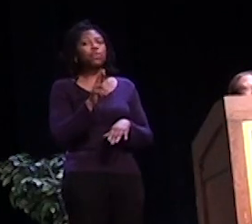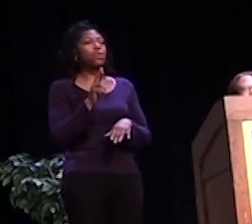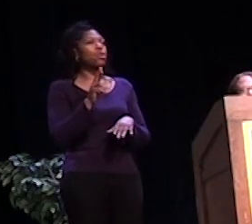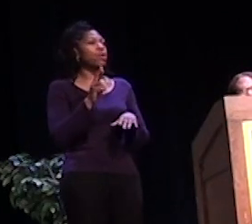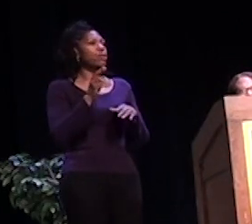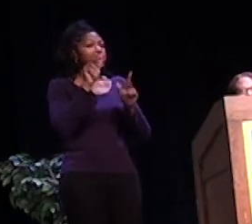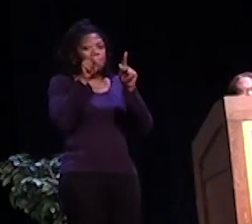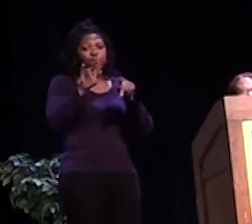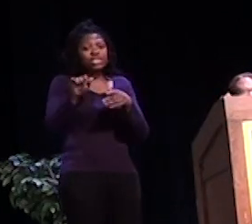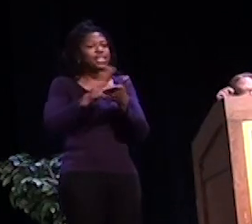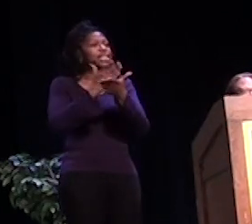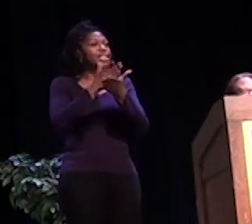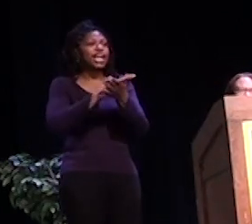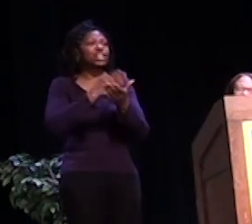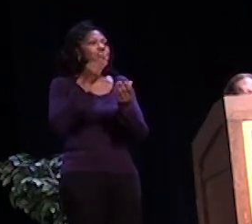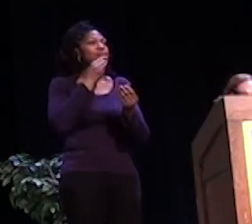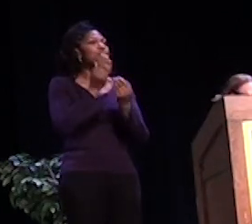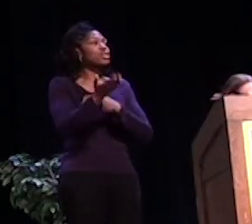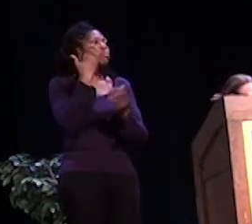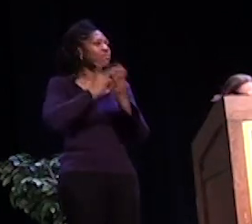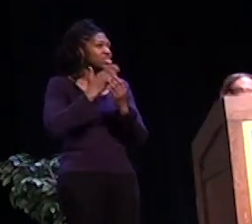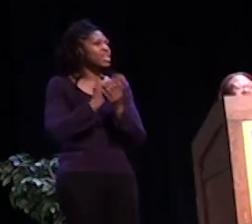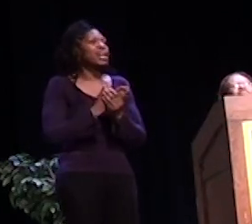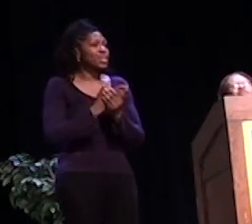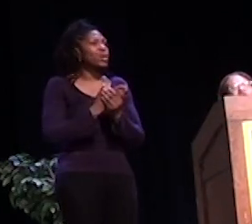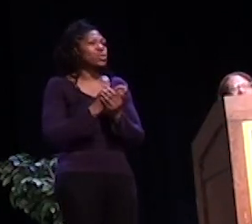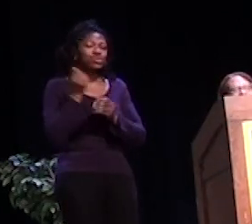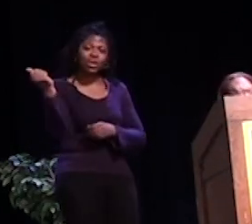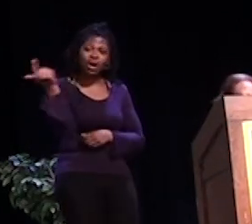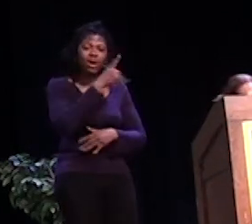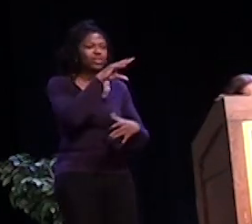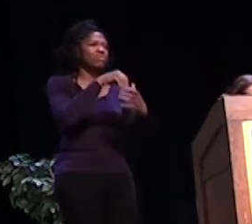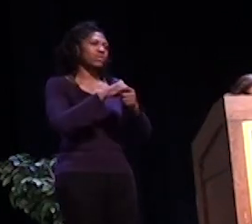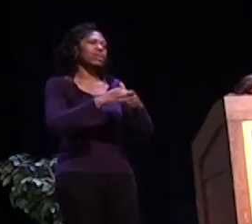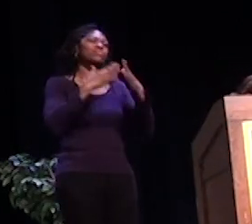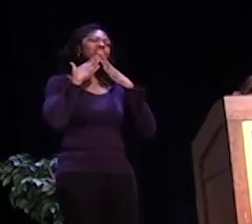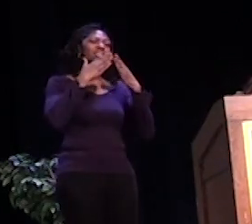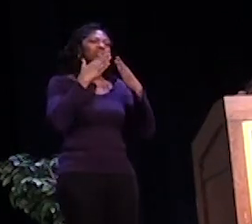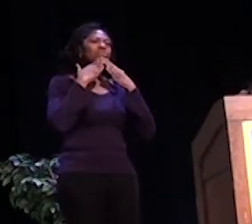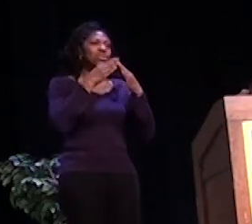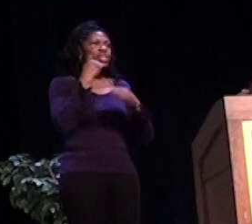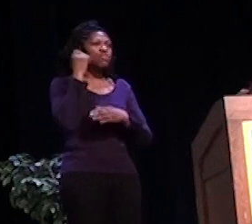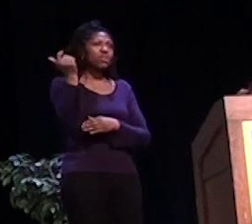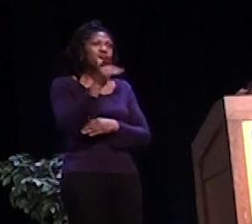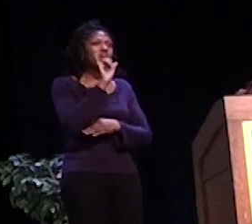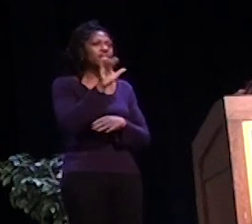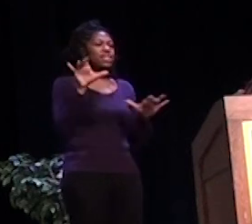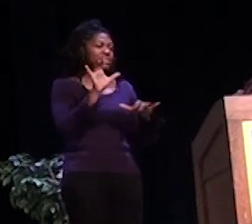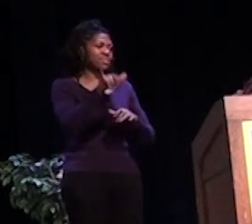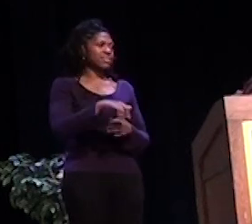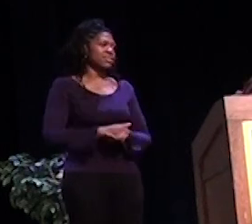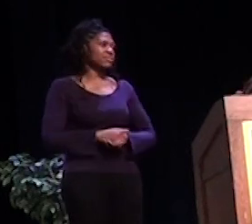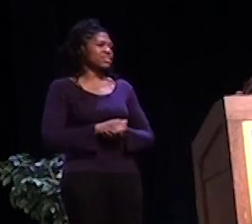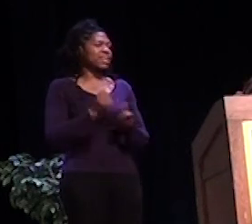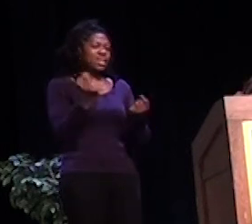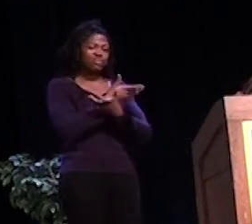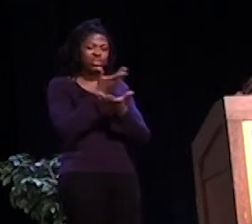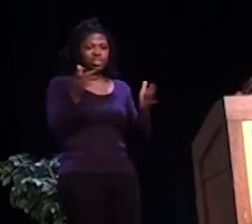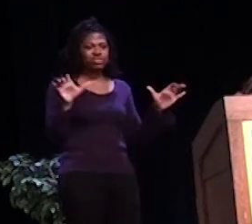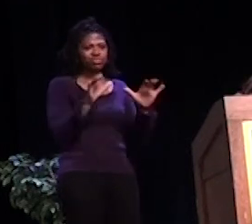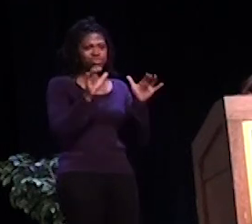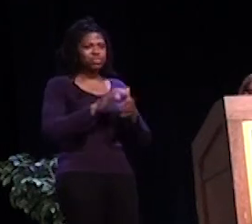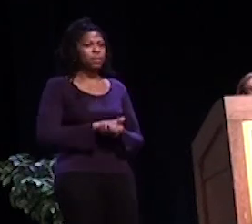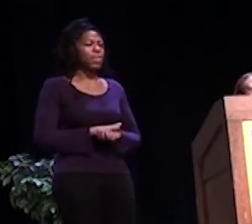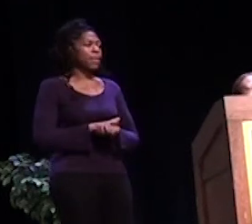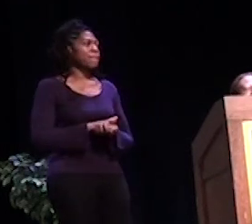breakfast tacos. That's leadership at every level. So thank you all for all the hands that are doing this. You